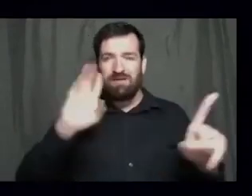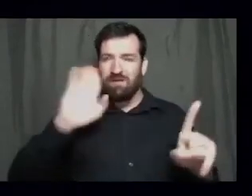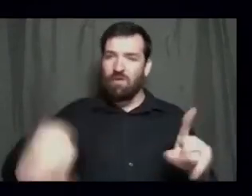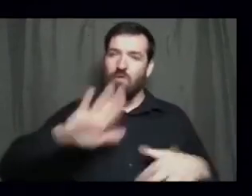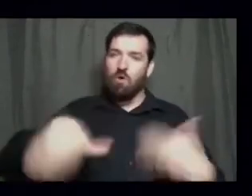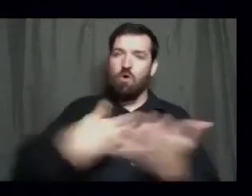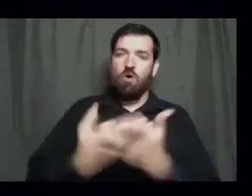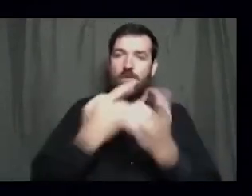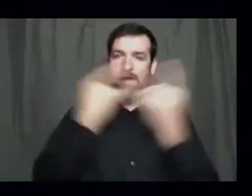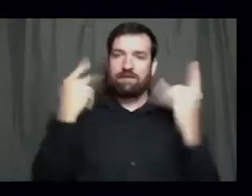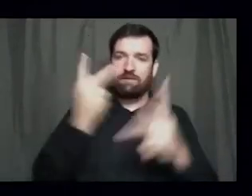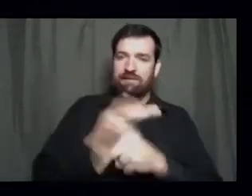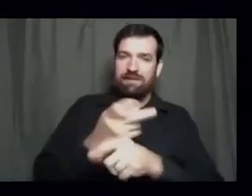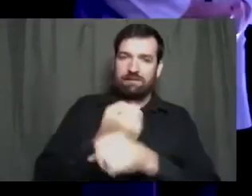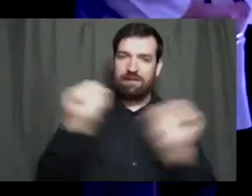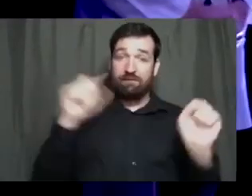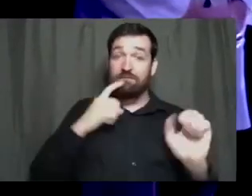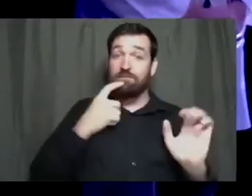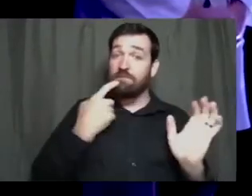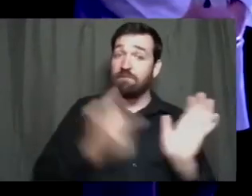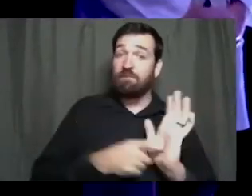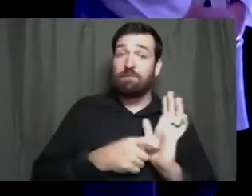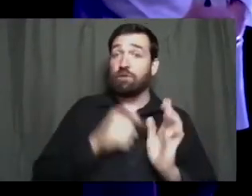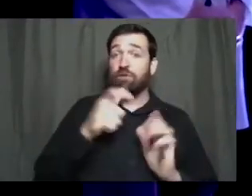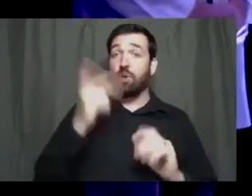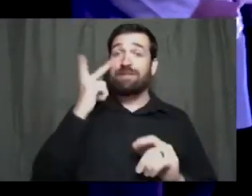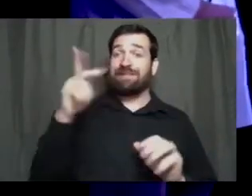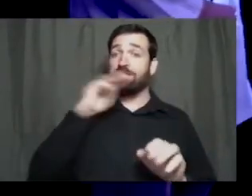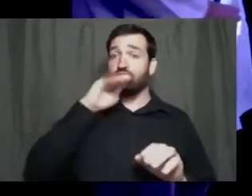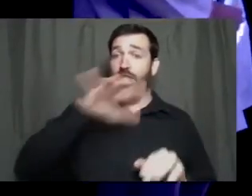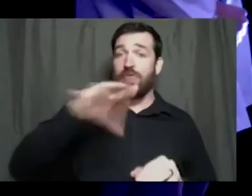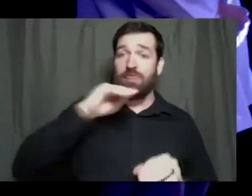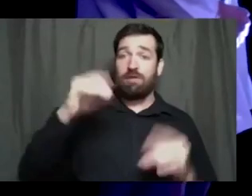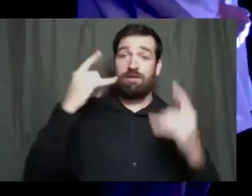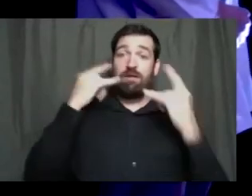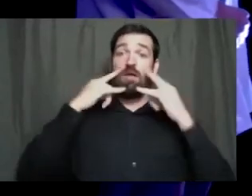you can tell, you don't see our breath. We take our masks off, and what happens?